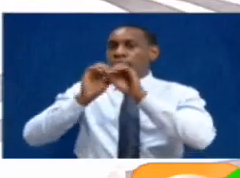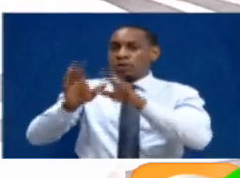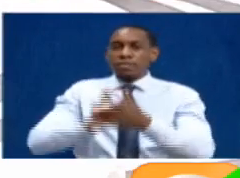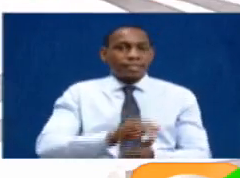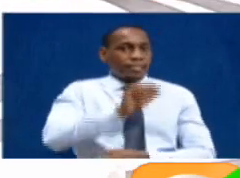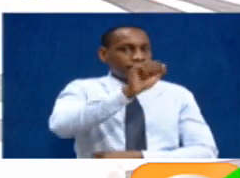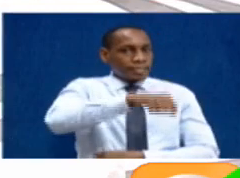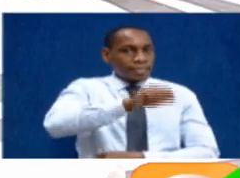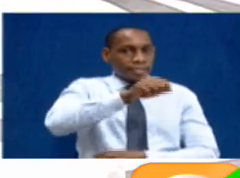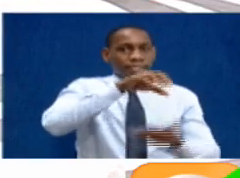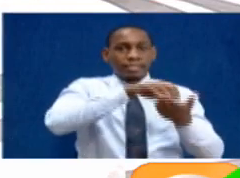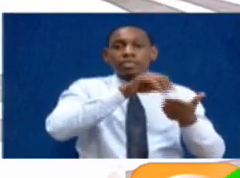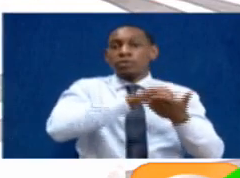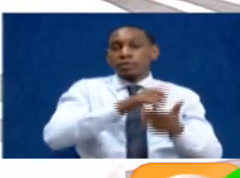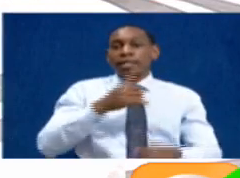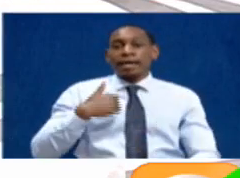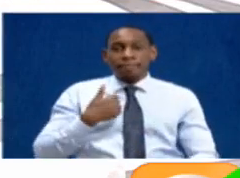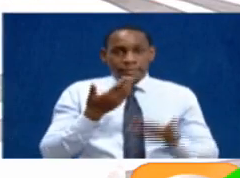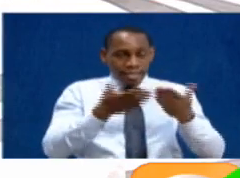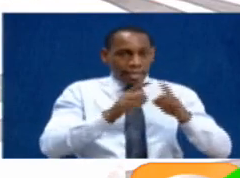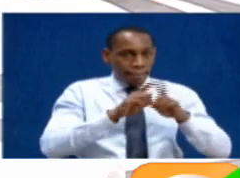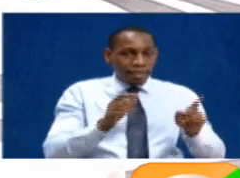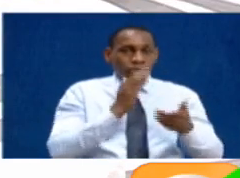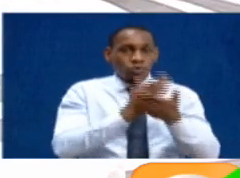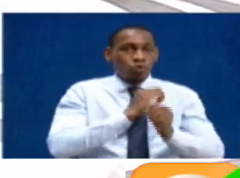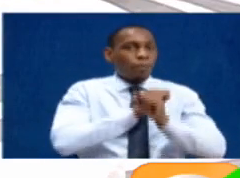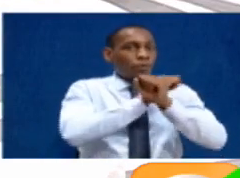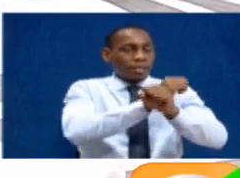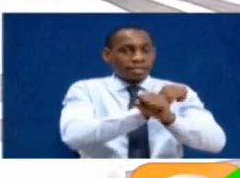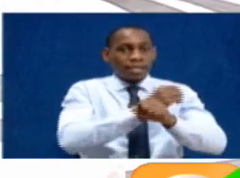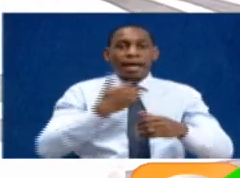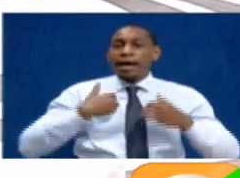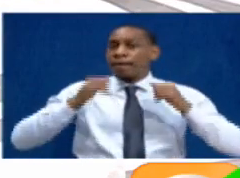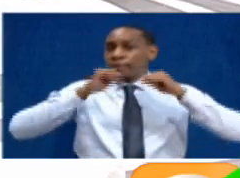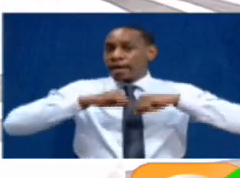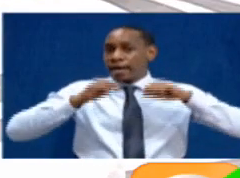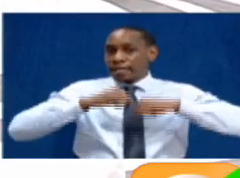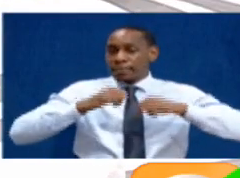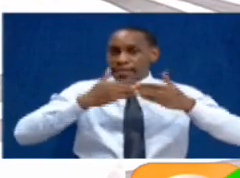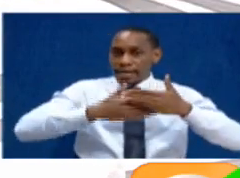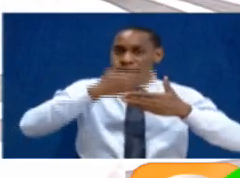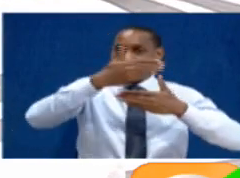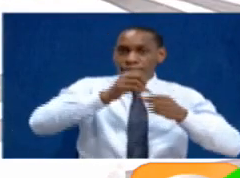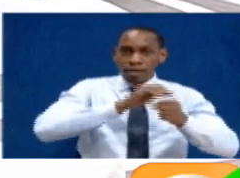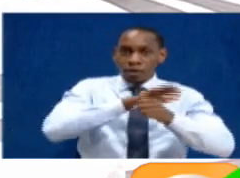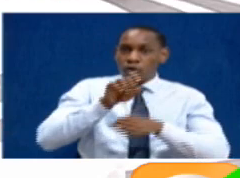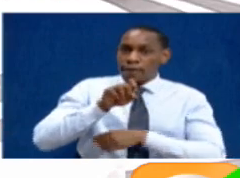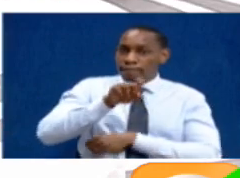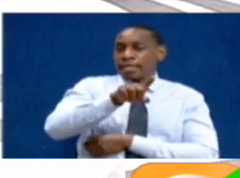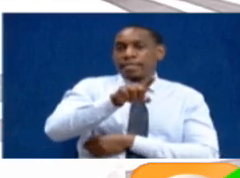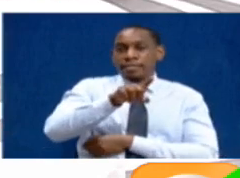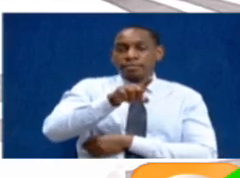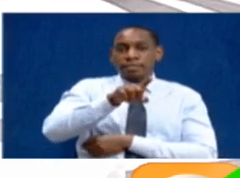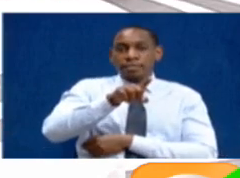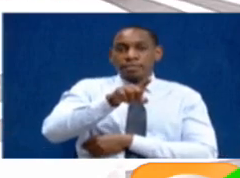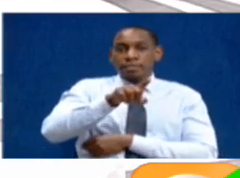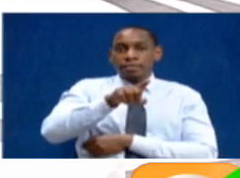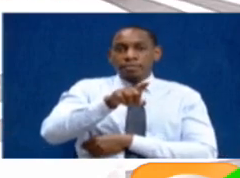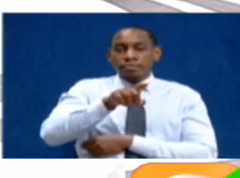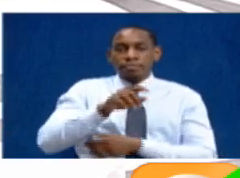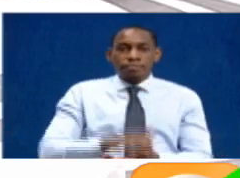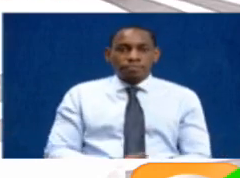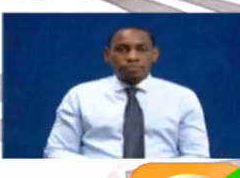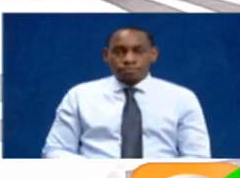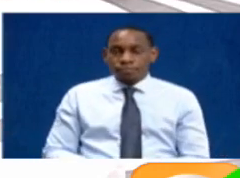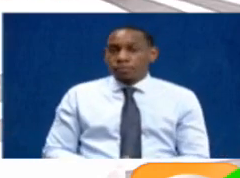Yeah, because of the situation that we are in now, but they are protected. Simply, we have an agreement. After coronavirus, they will claim back